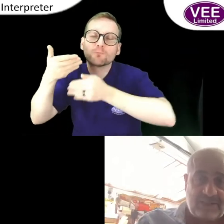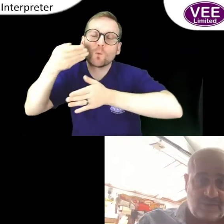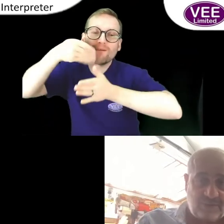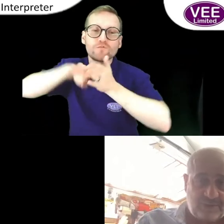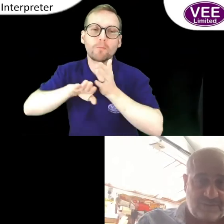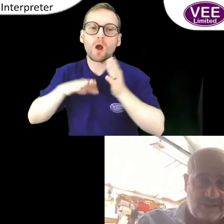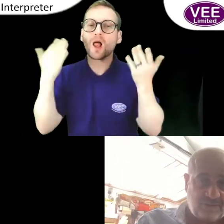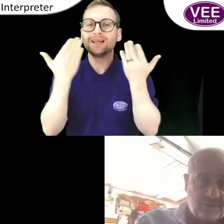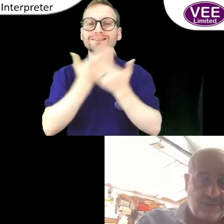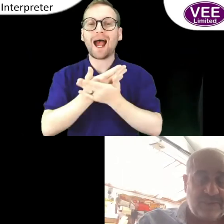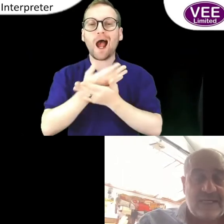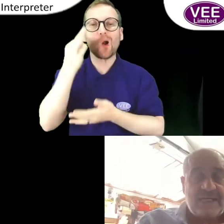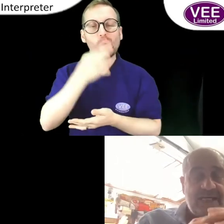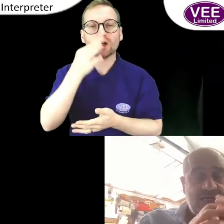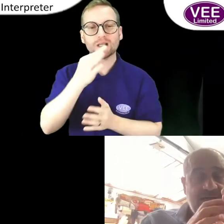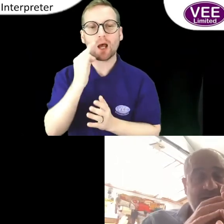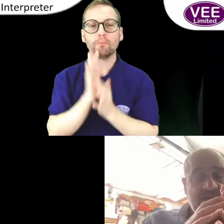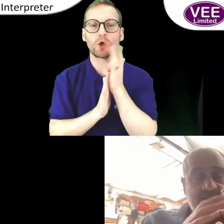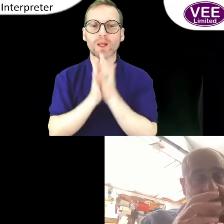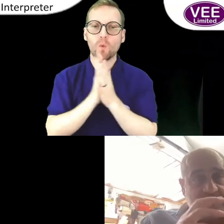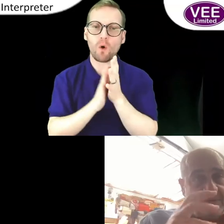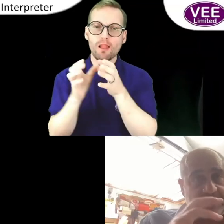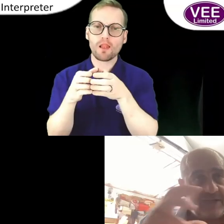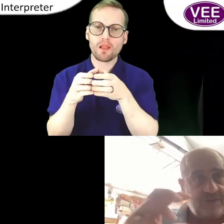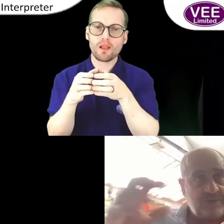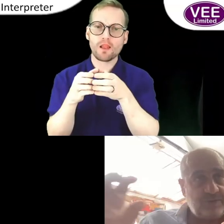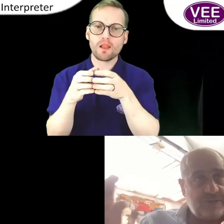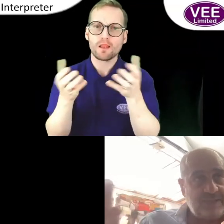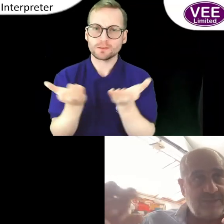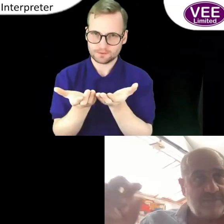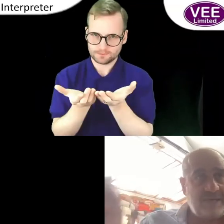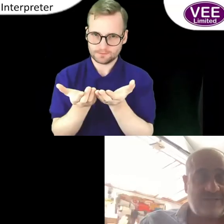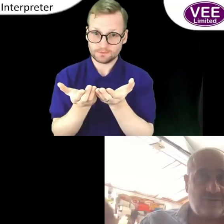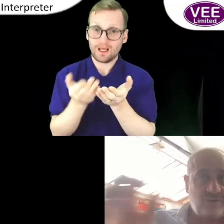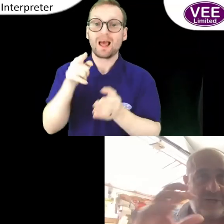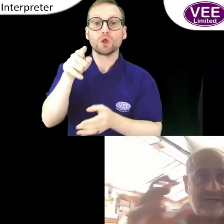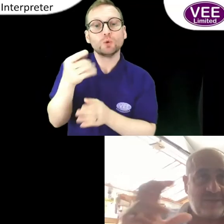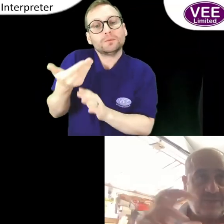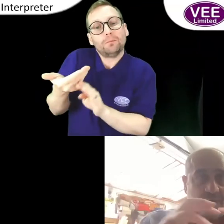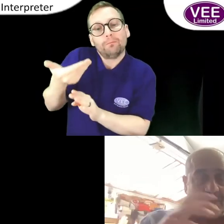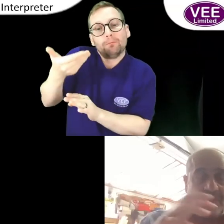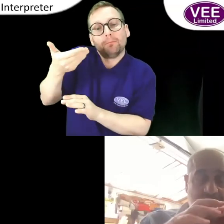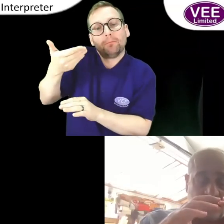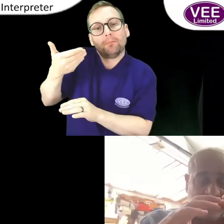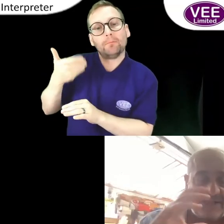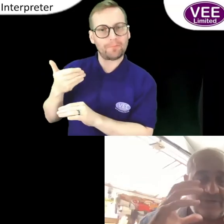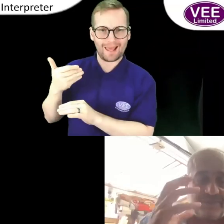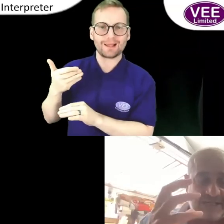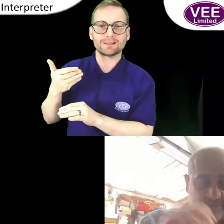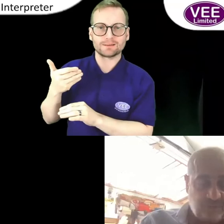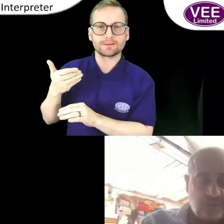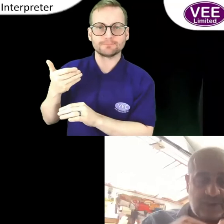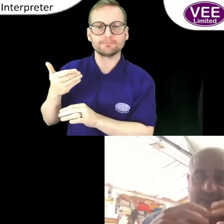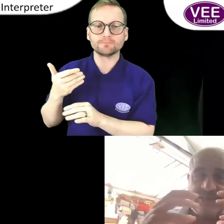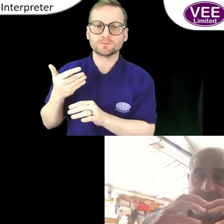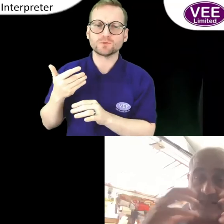called Dark Water Burning Wall. And I would like to take you a little bit back to where or what kind of body